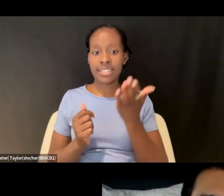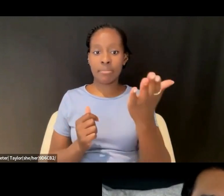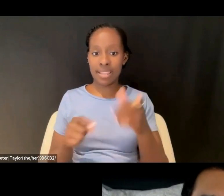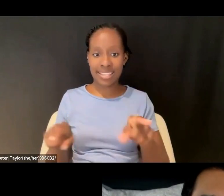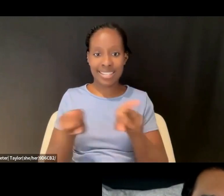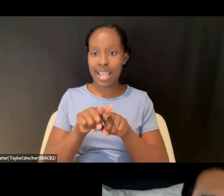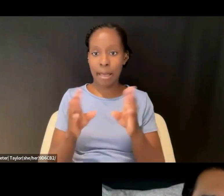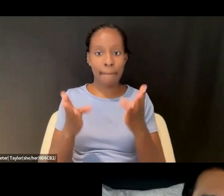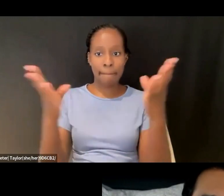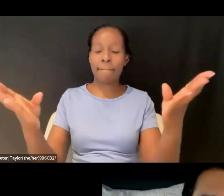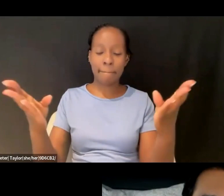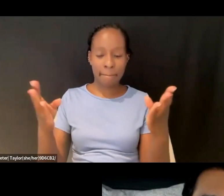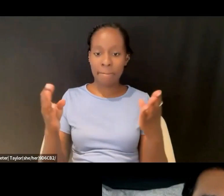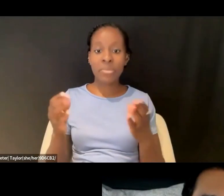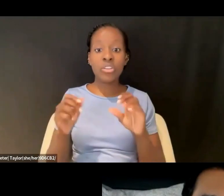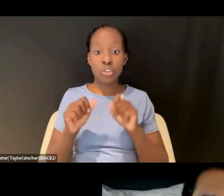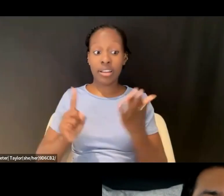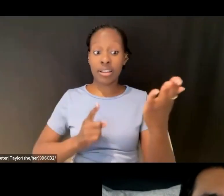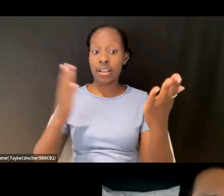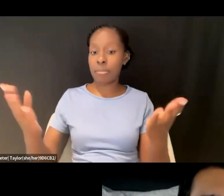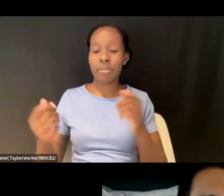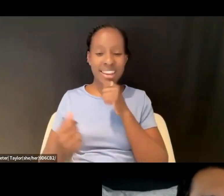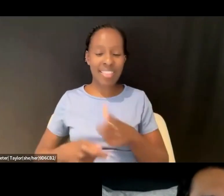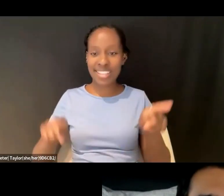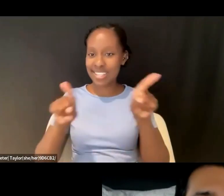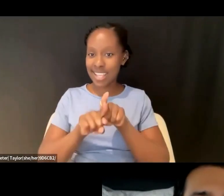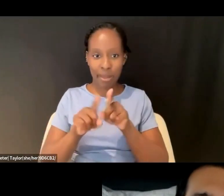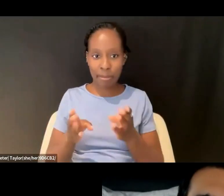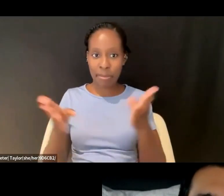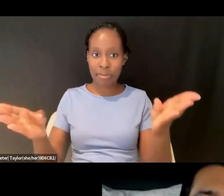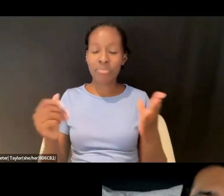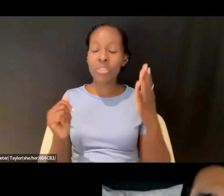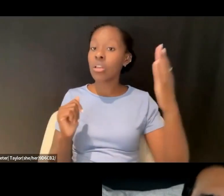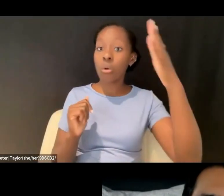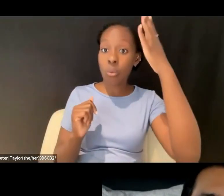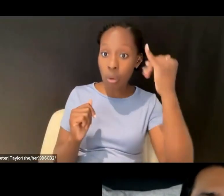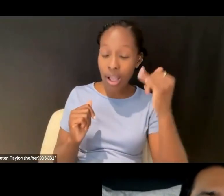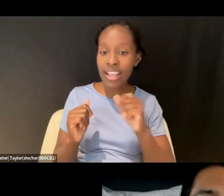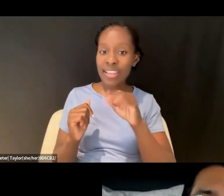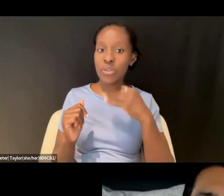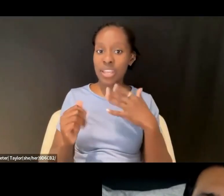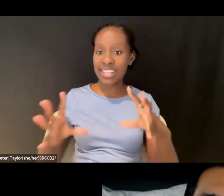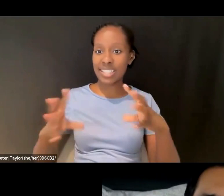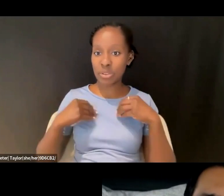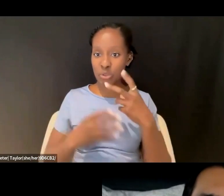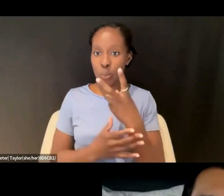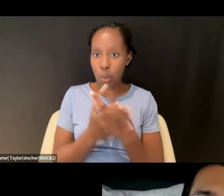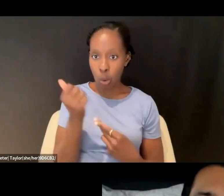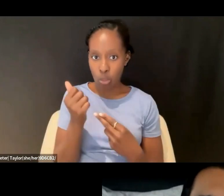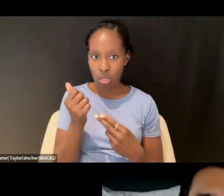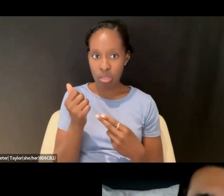you just can't do the same one. and the reason for that is because if you get accepted to both, we don't want to